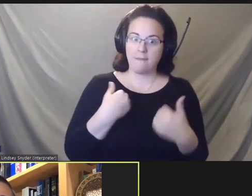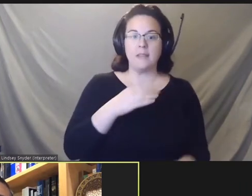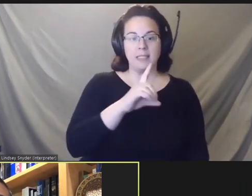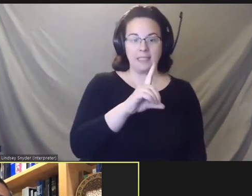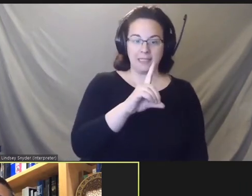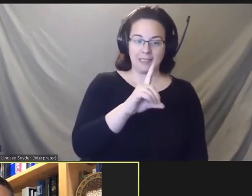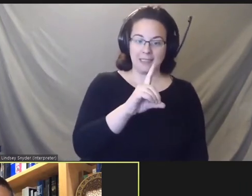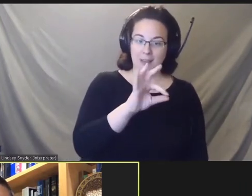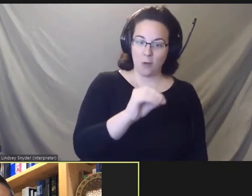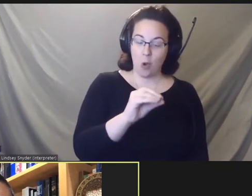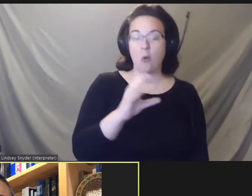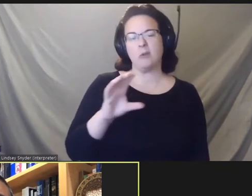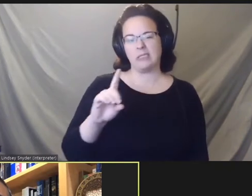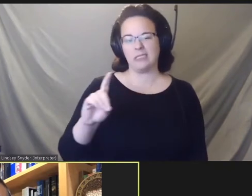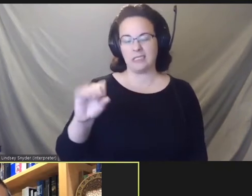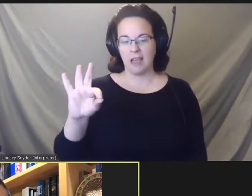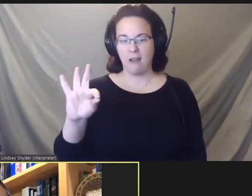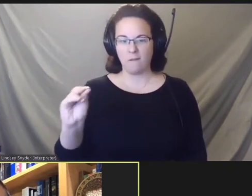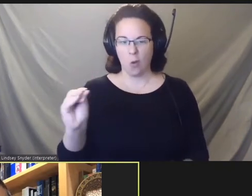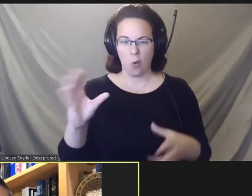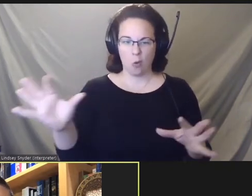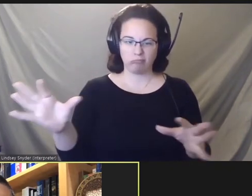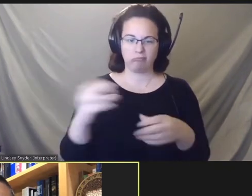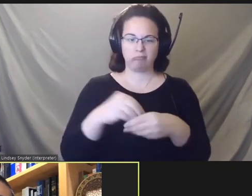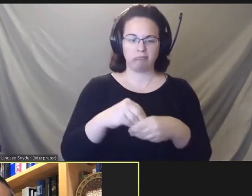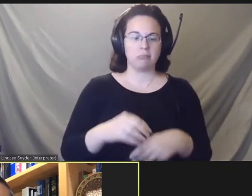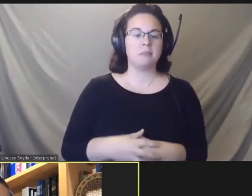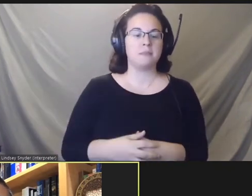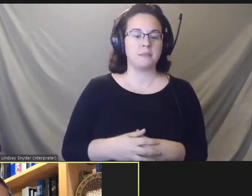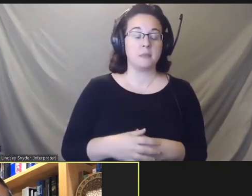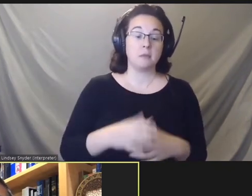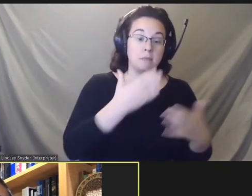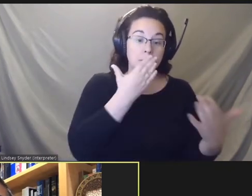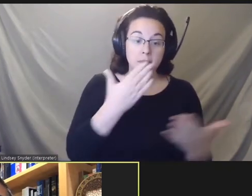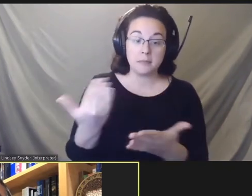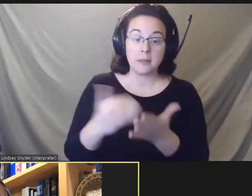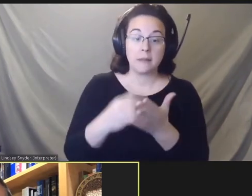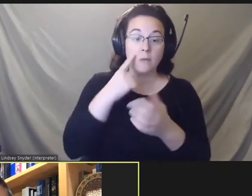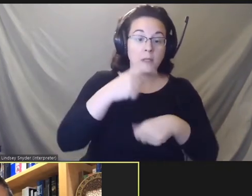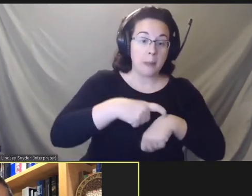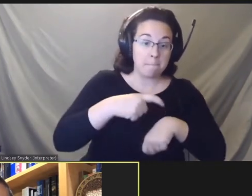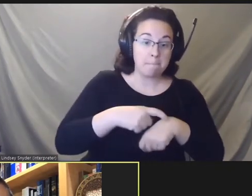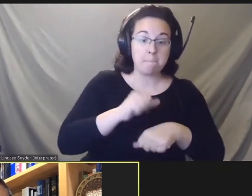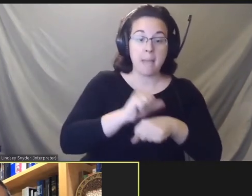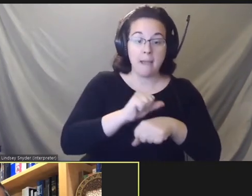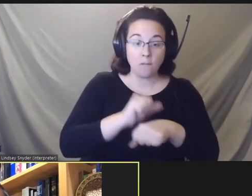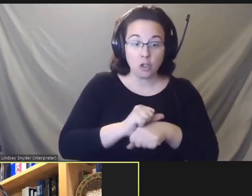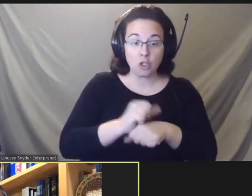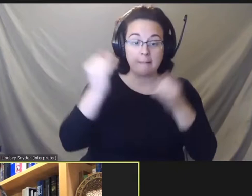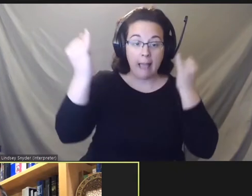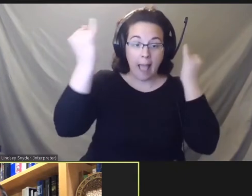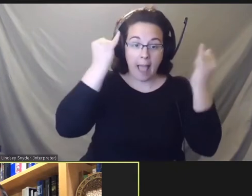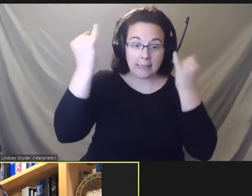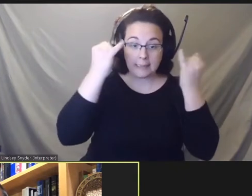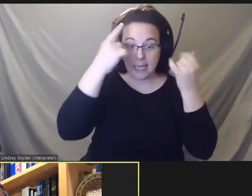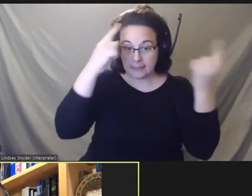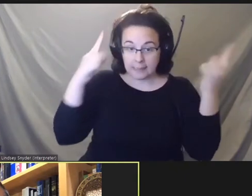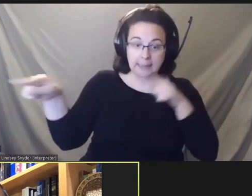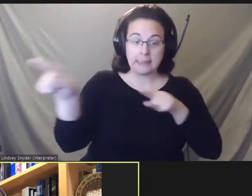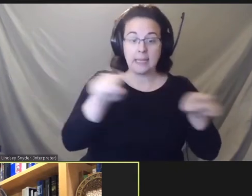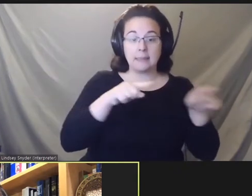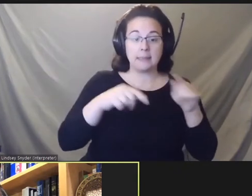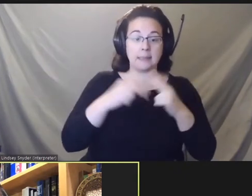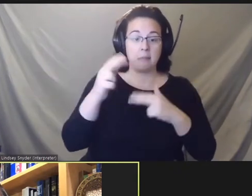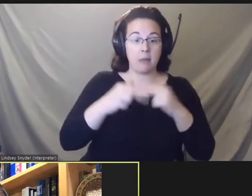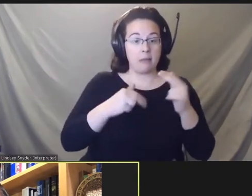you. Finally, I want to thank all of you for, again, the time and the effort, the ideas and the consensus building that went into the recommendations